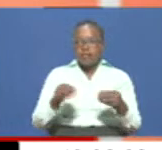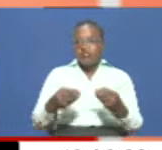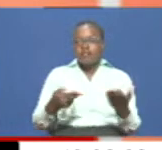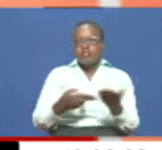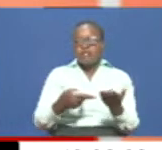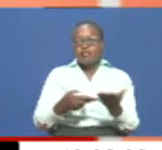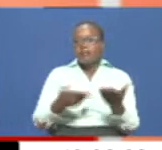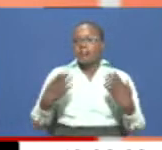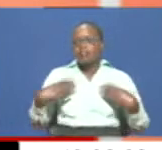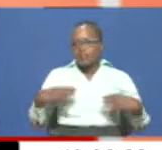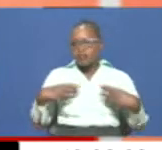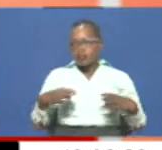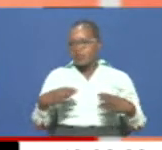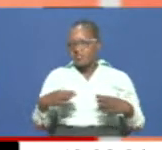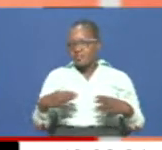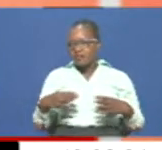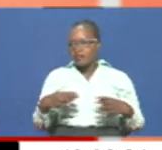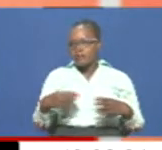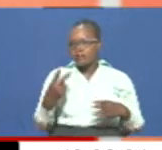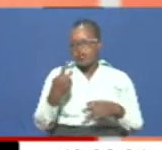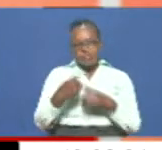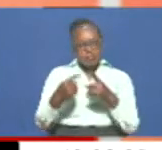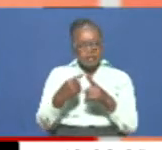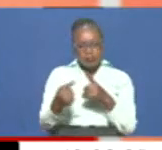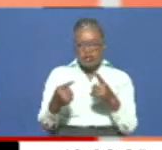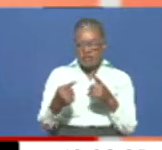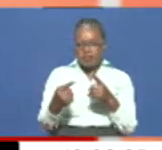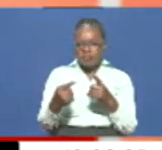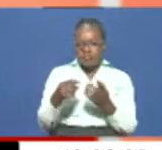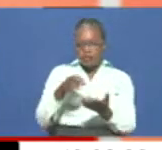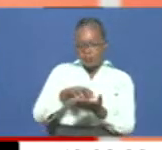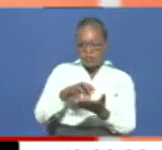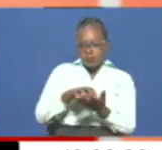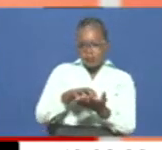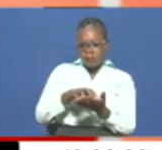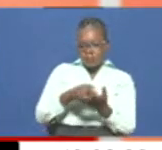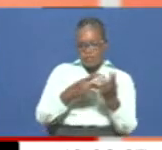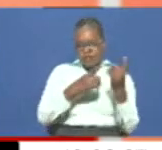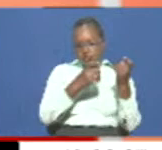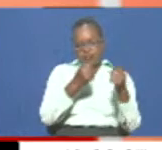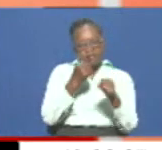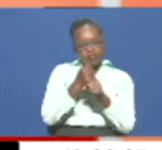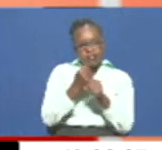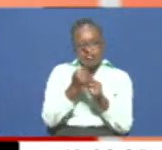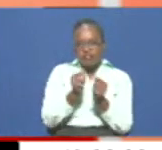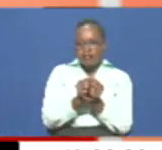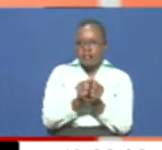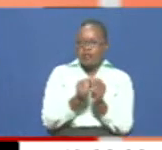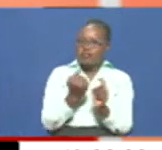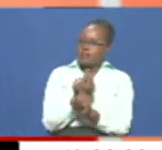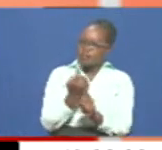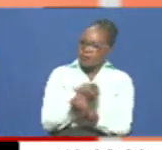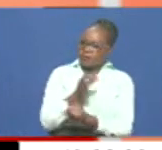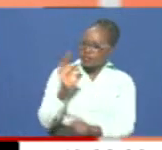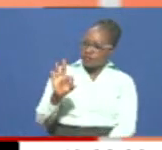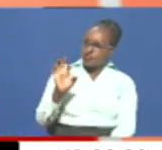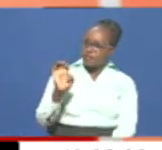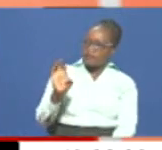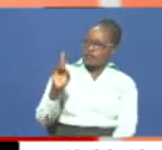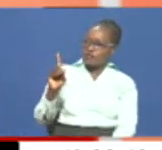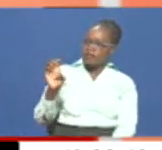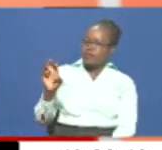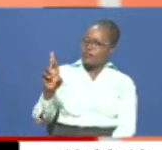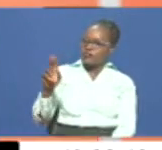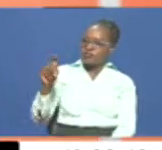people. We had for 2 years a strength and conditioning expert who went around working with the different federations, first to impact